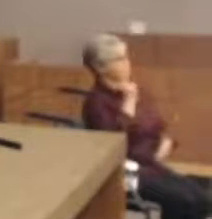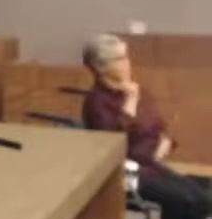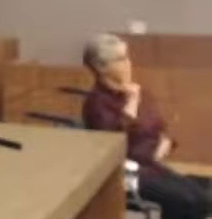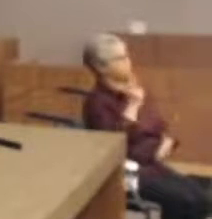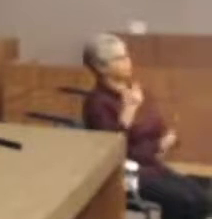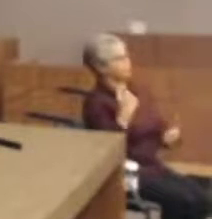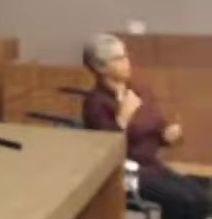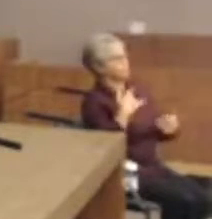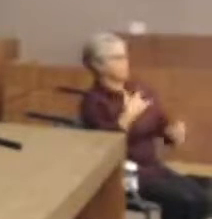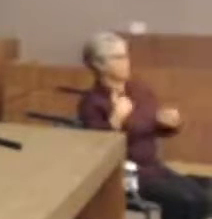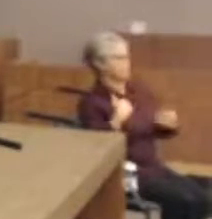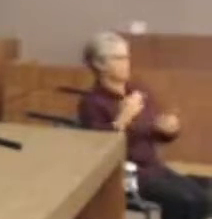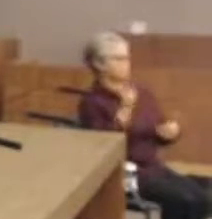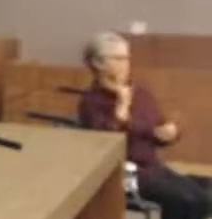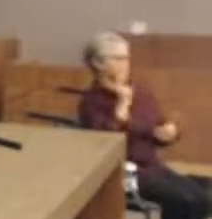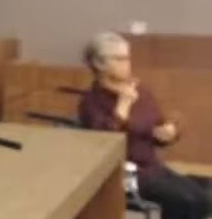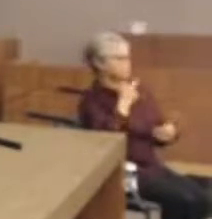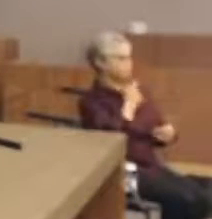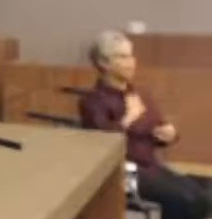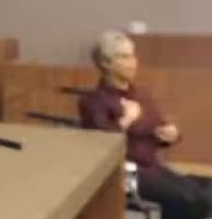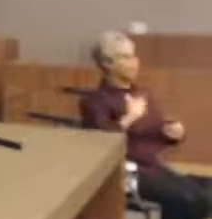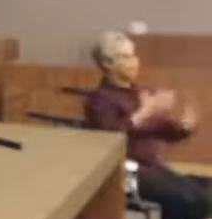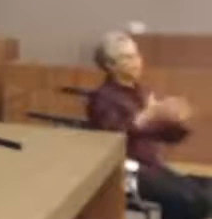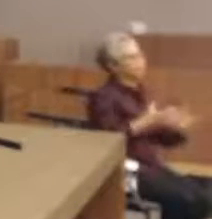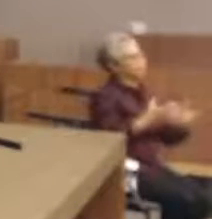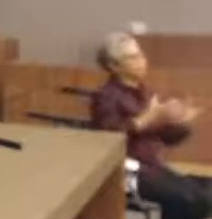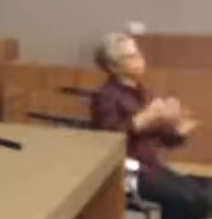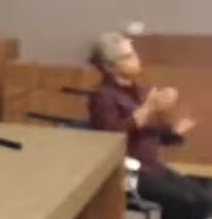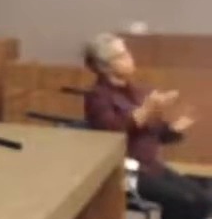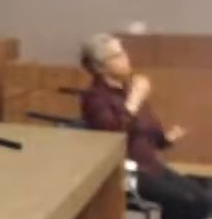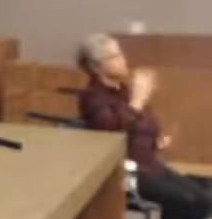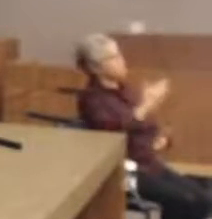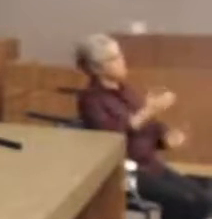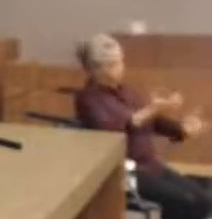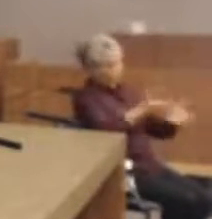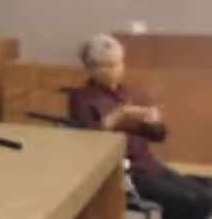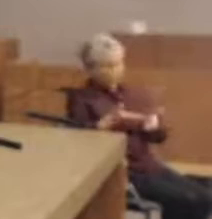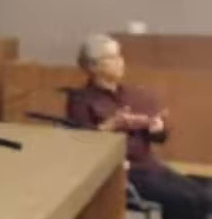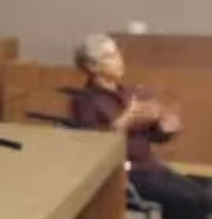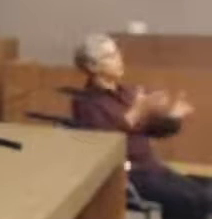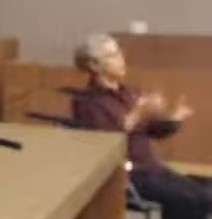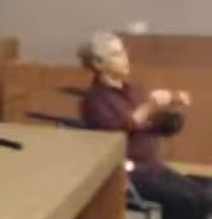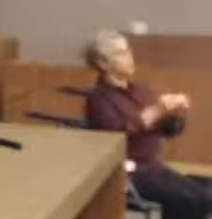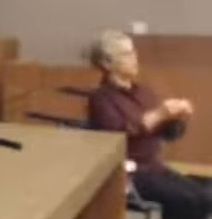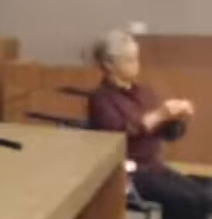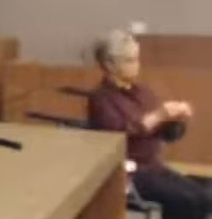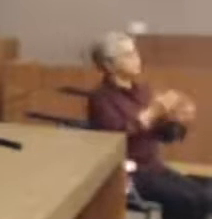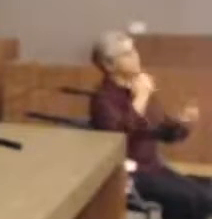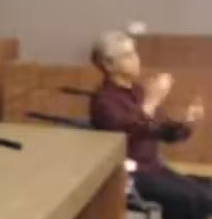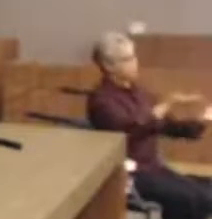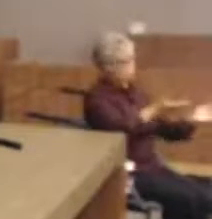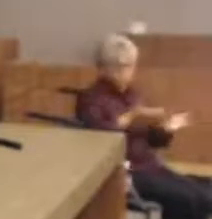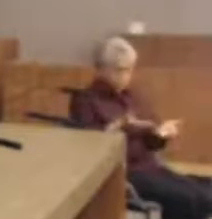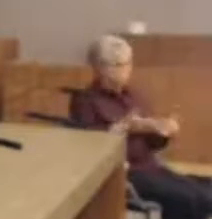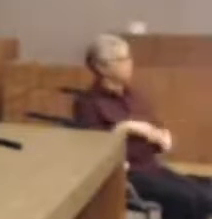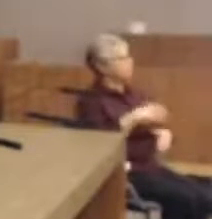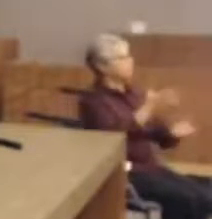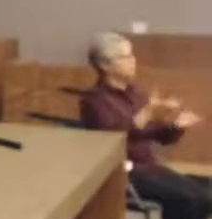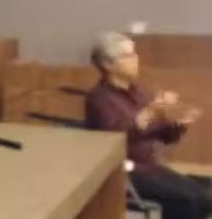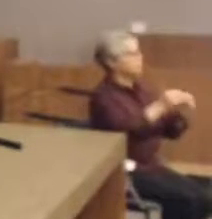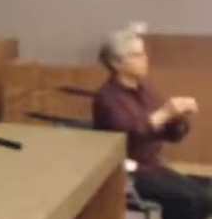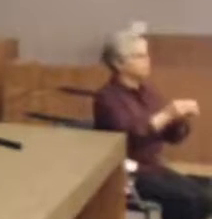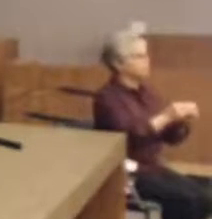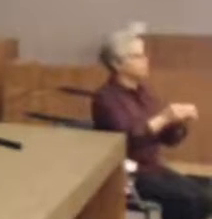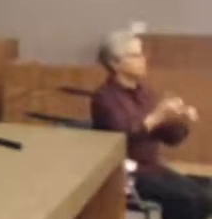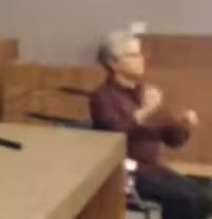they ask for something else. And it's very activating for everyone, including myself, to think that every time we give them something, they want more.